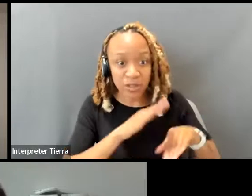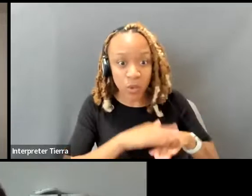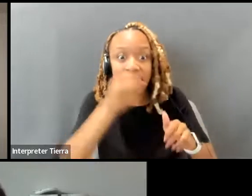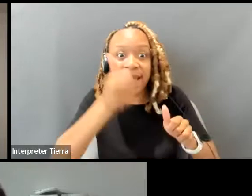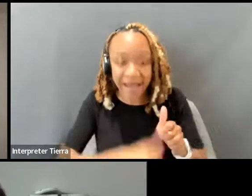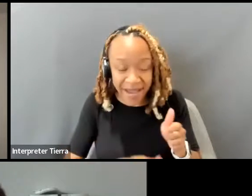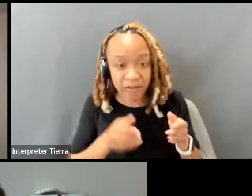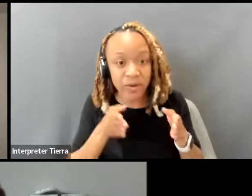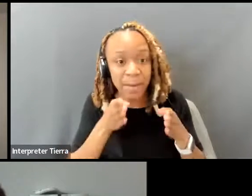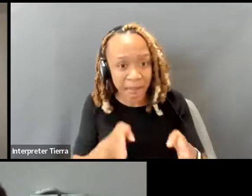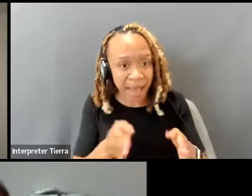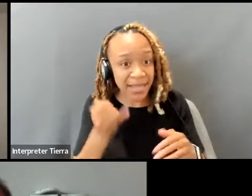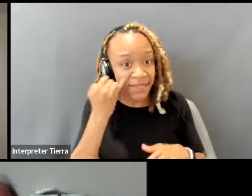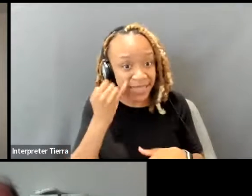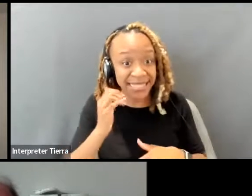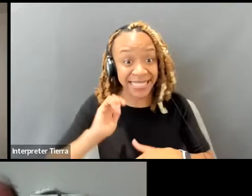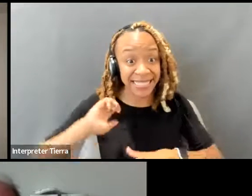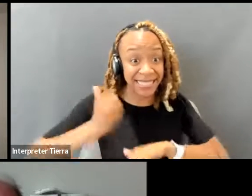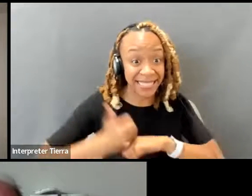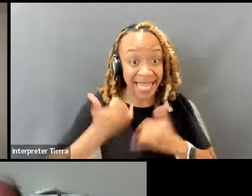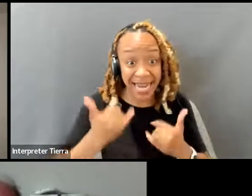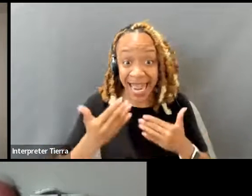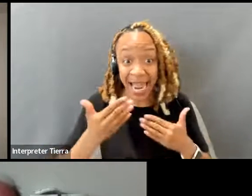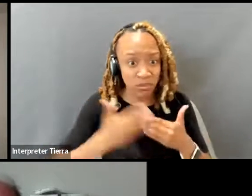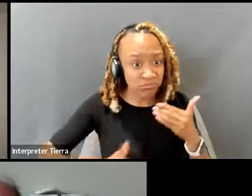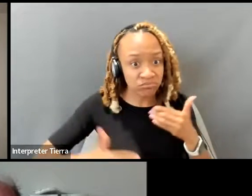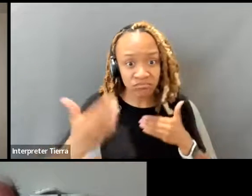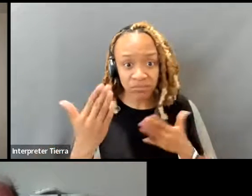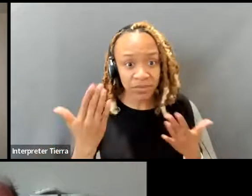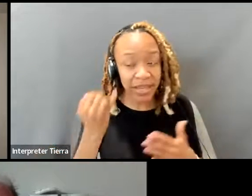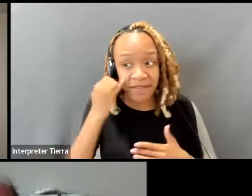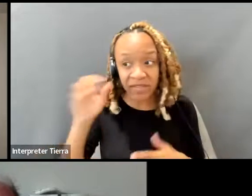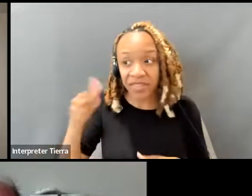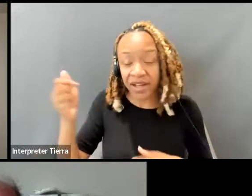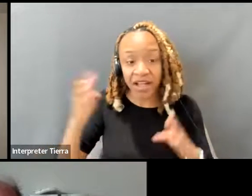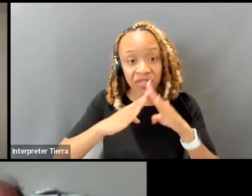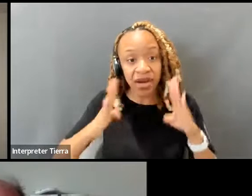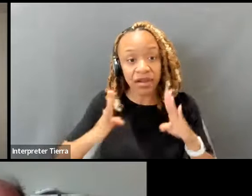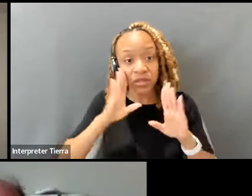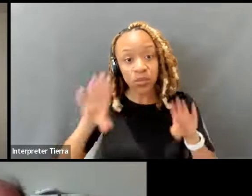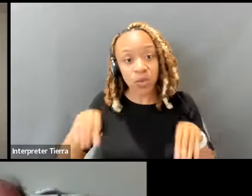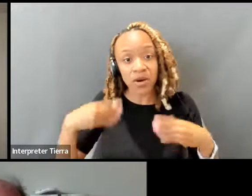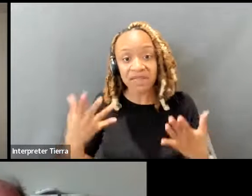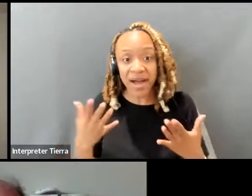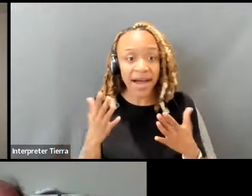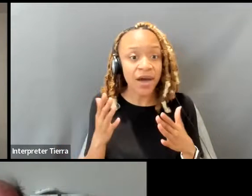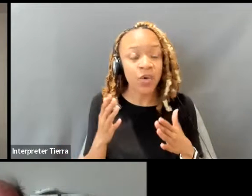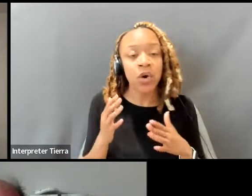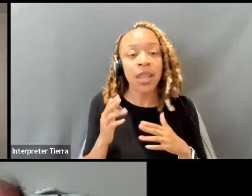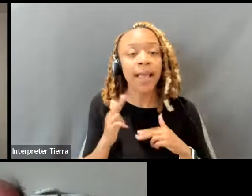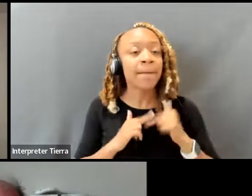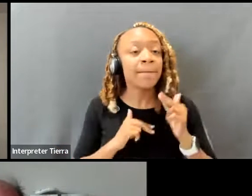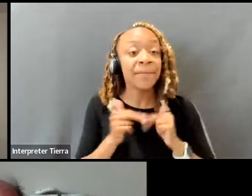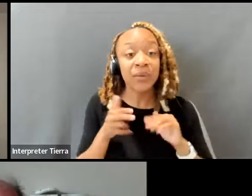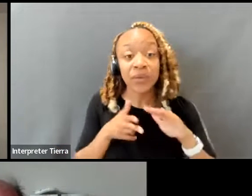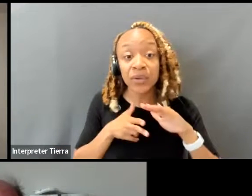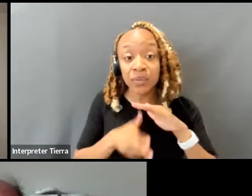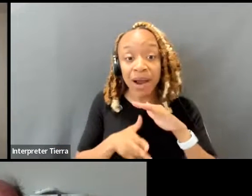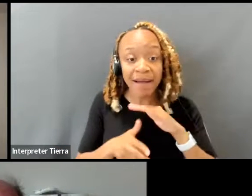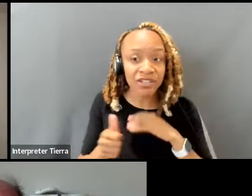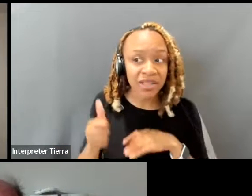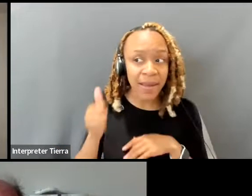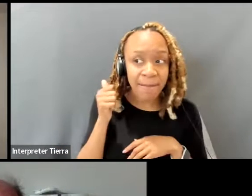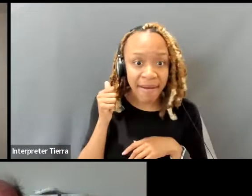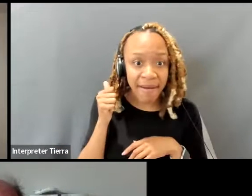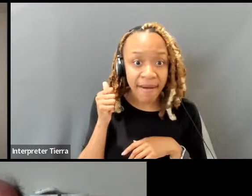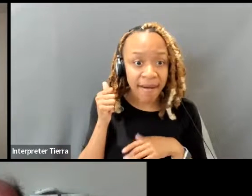those houses next to them were to provide, you know, build garages in the back that are over